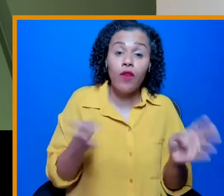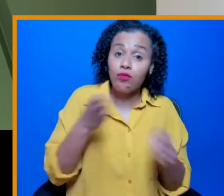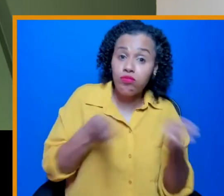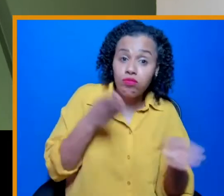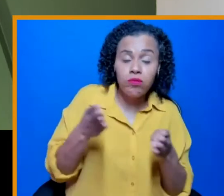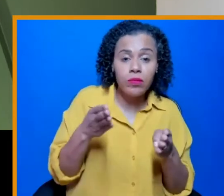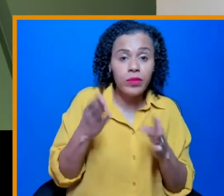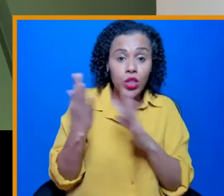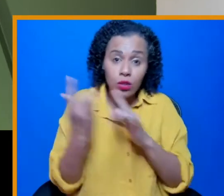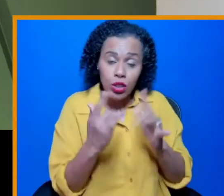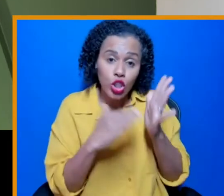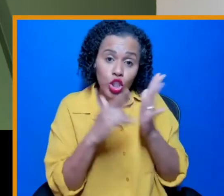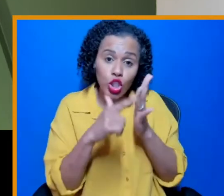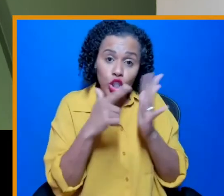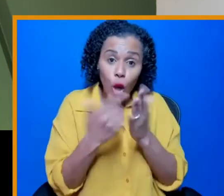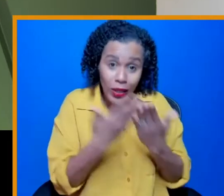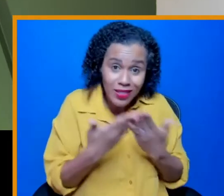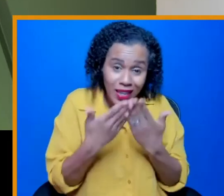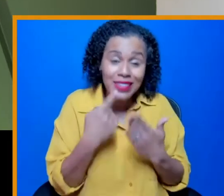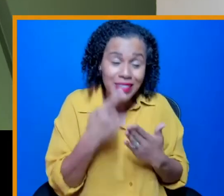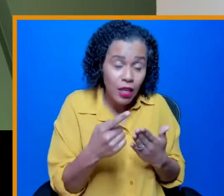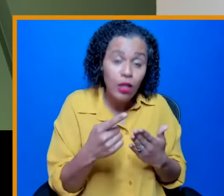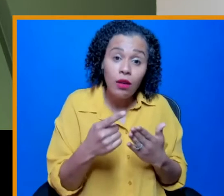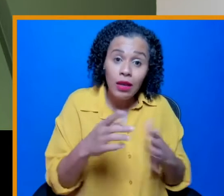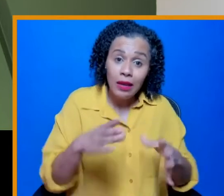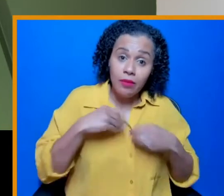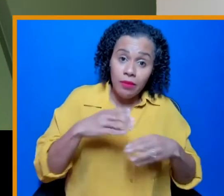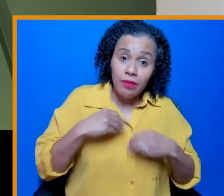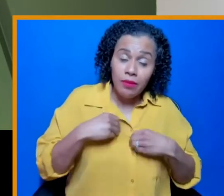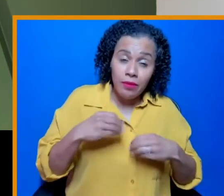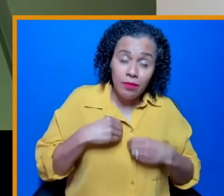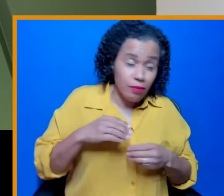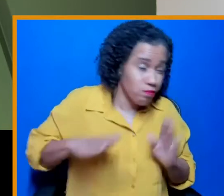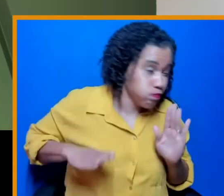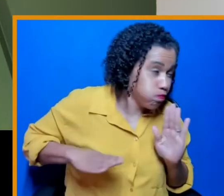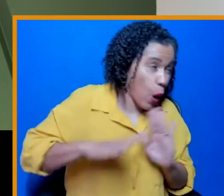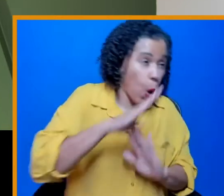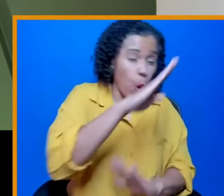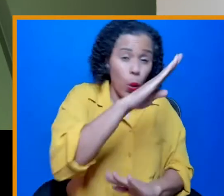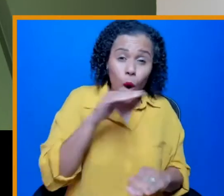that cases are at an all-time high since the beginning of the pandemic of over